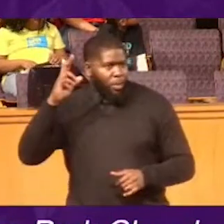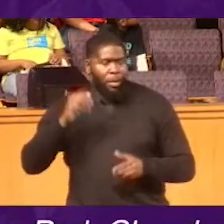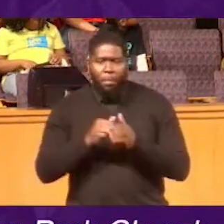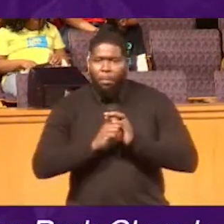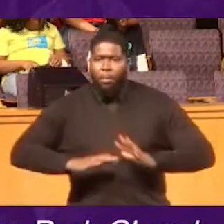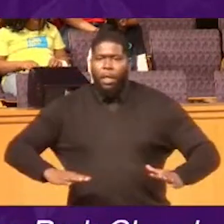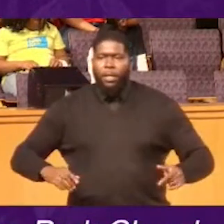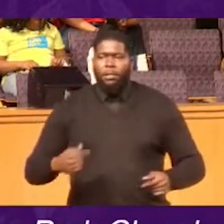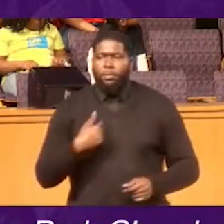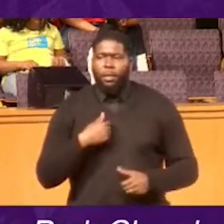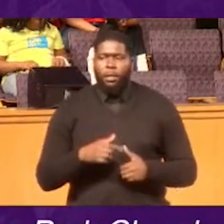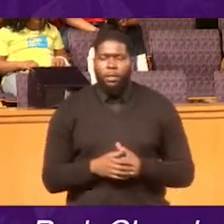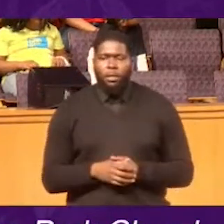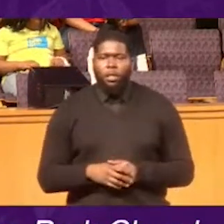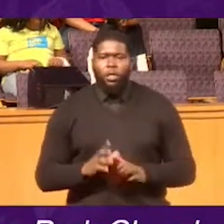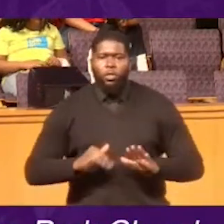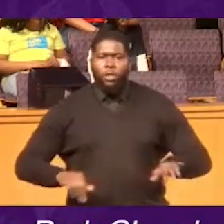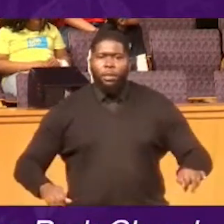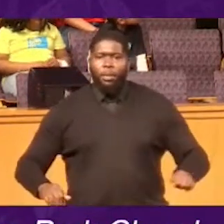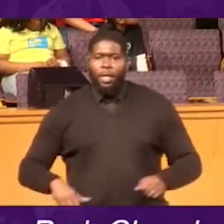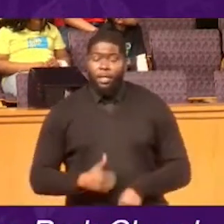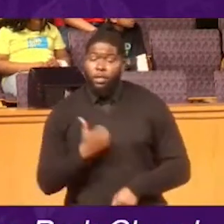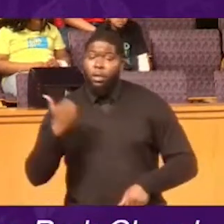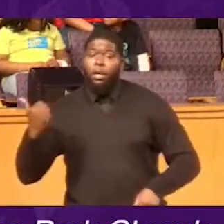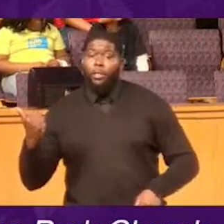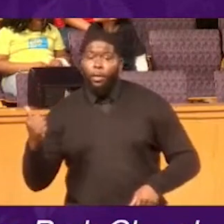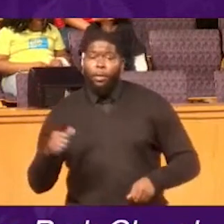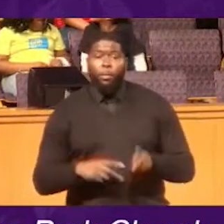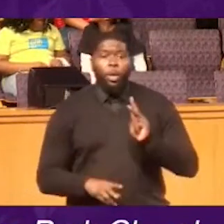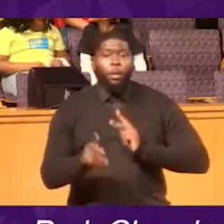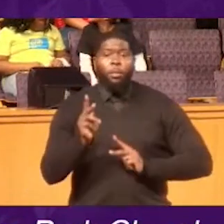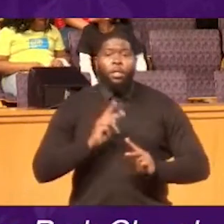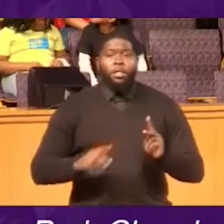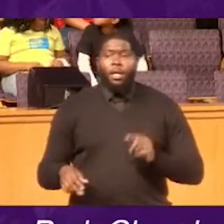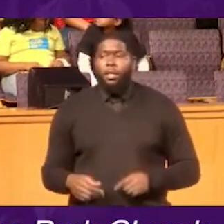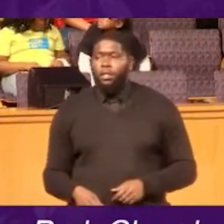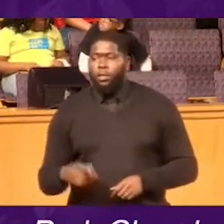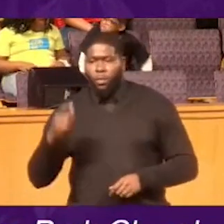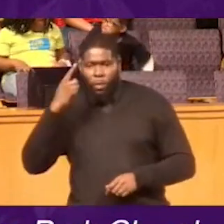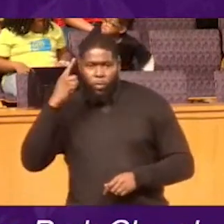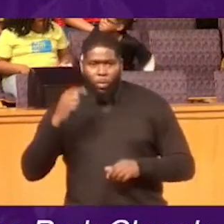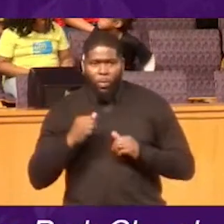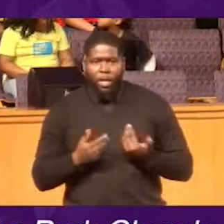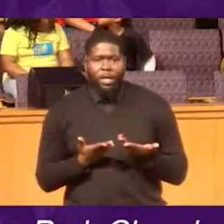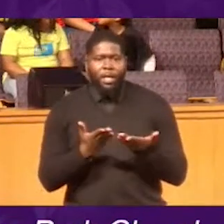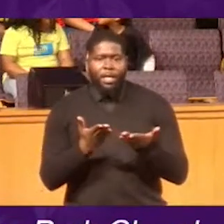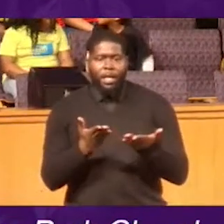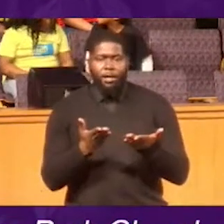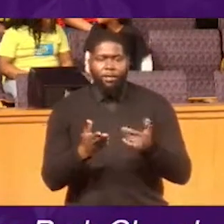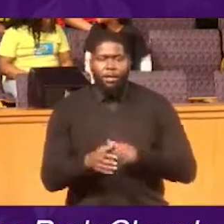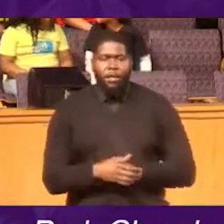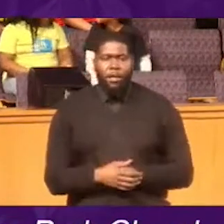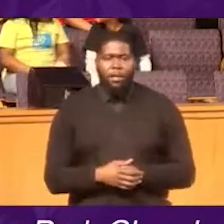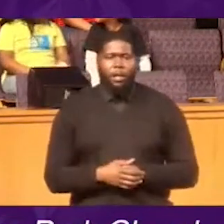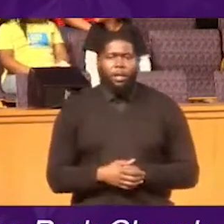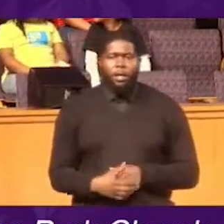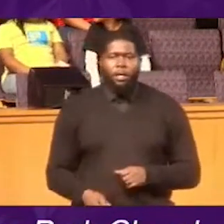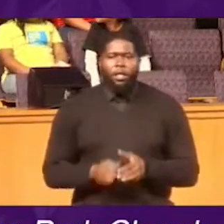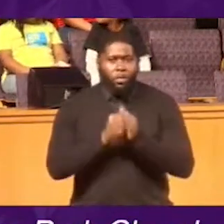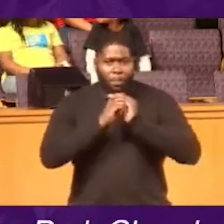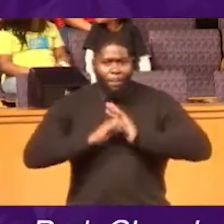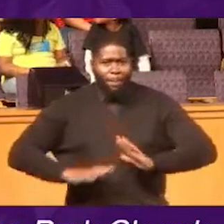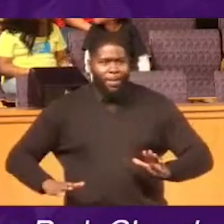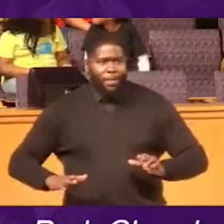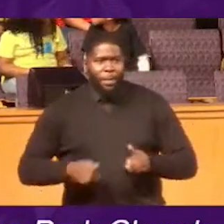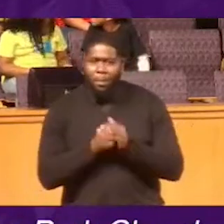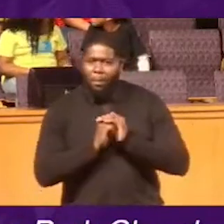Me, so that I can be a blessing to other people. That is the reason why we give as well. We give so that we can be a blessing.